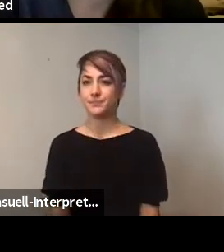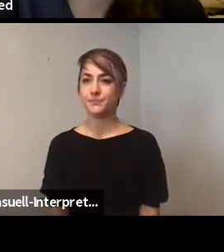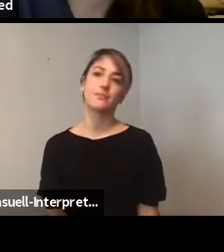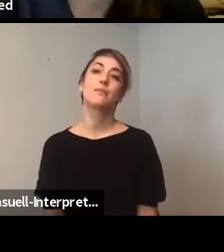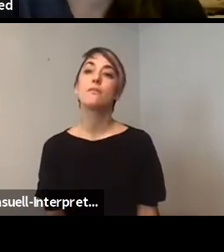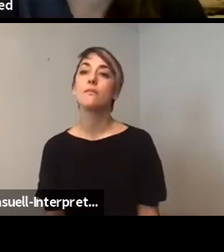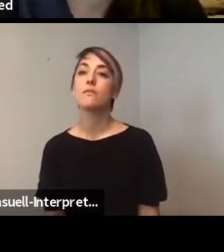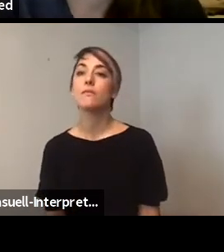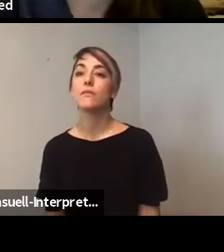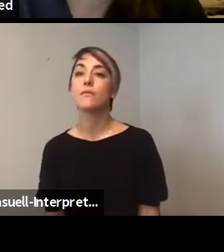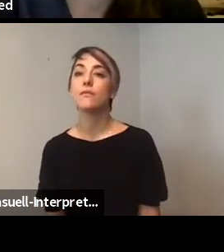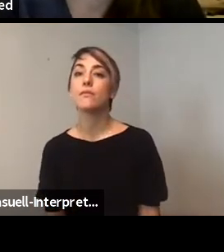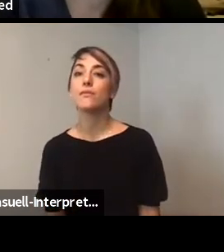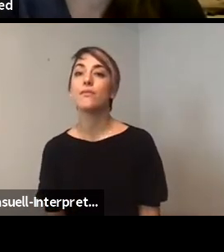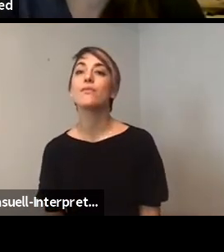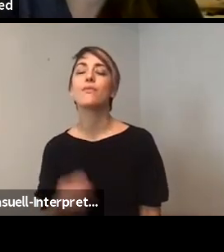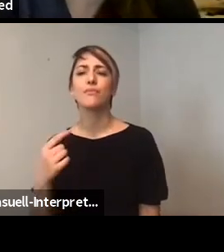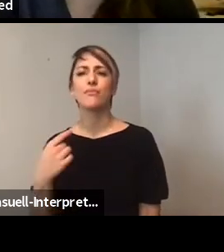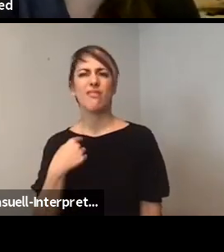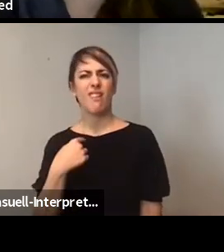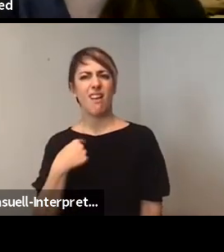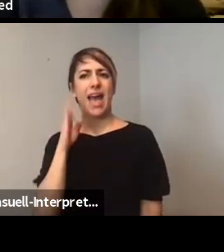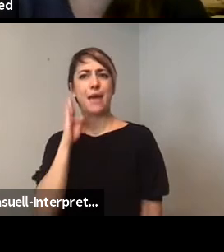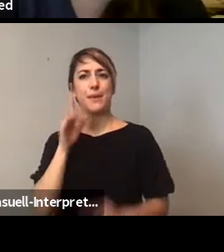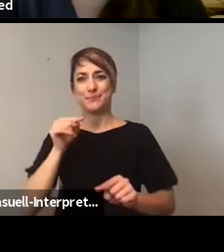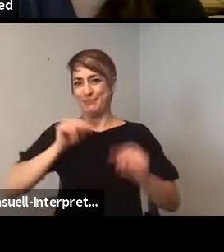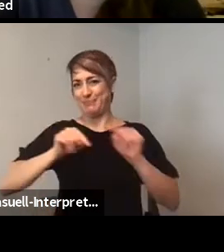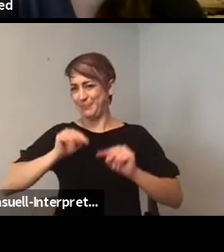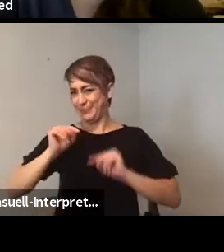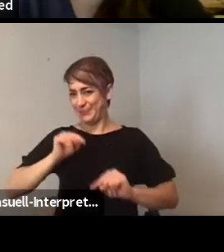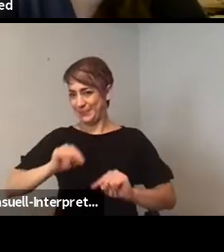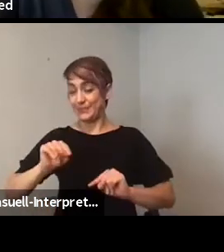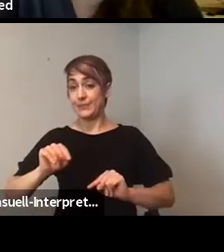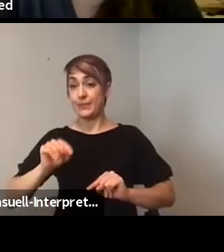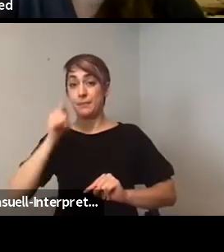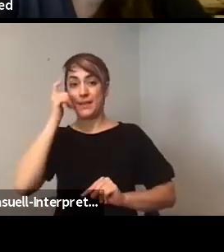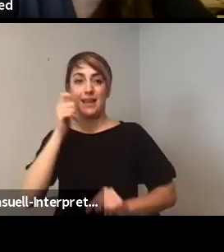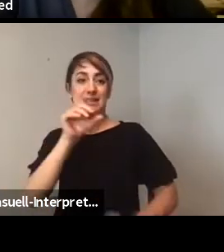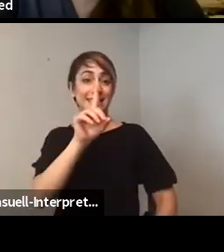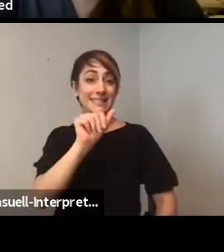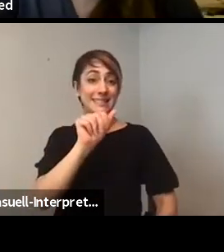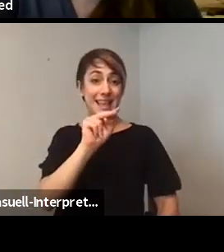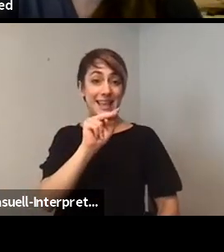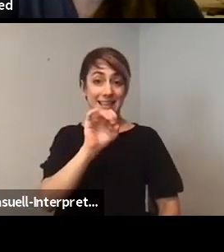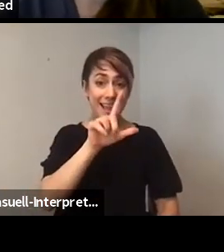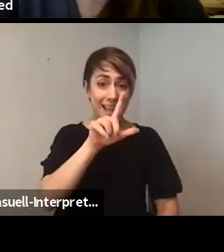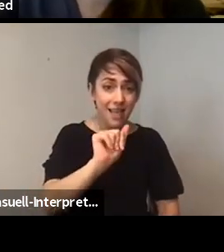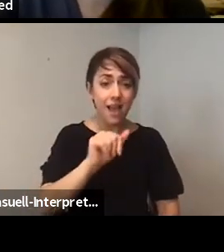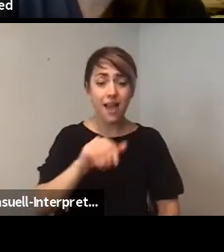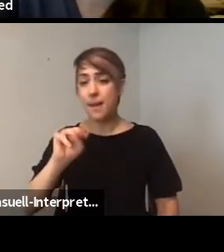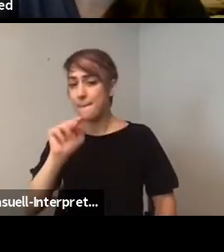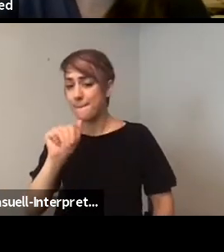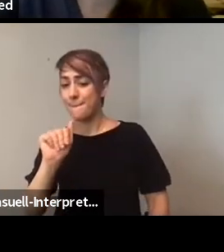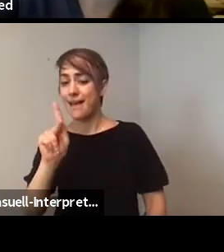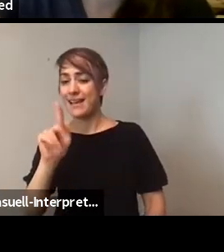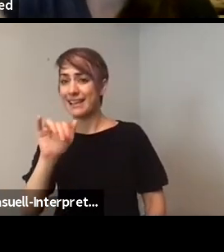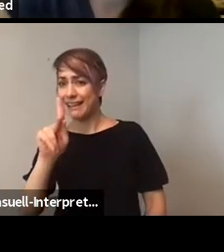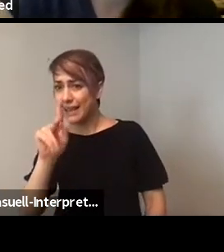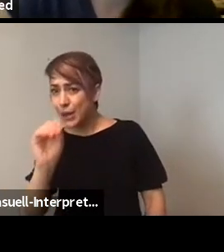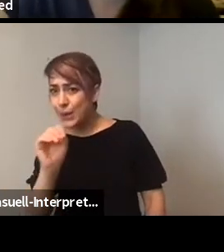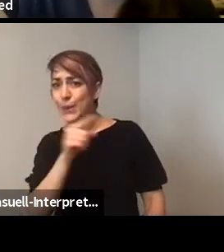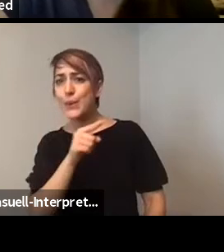Go ahead, Gianna. I'm gonna just go back to something because Daniela and Makiko told that what is nice is